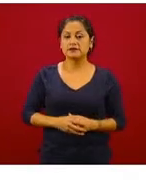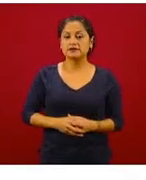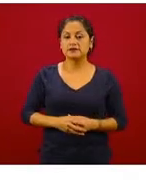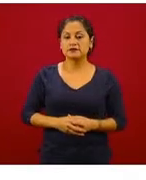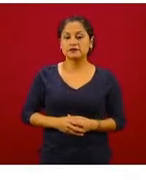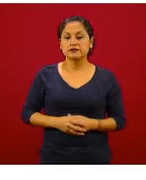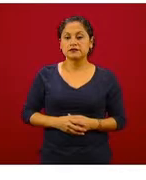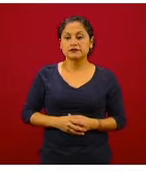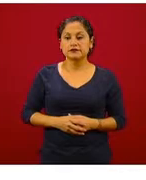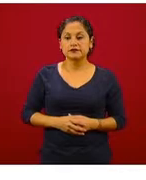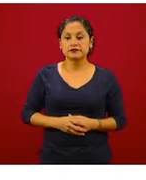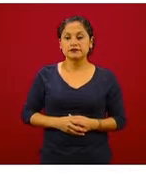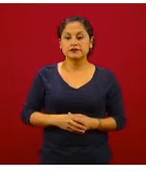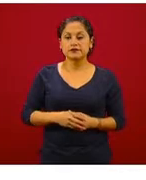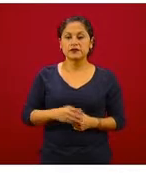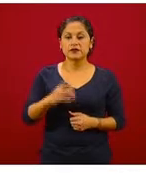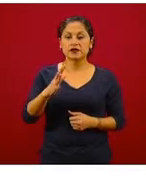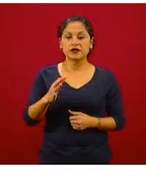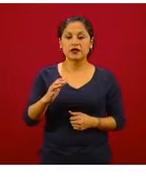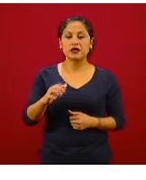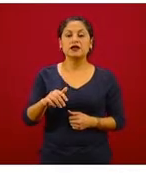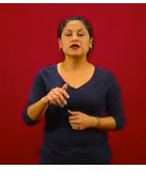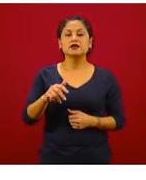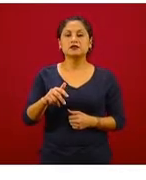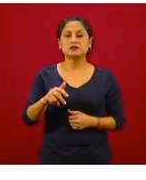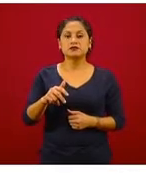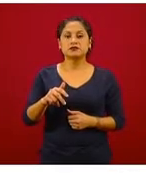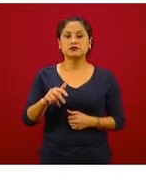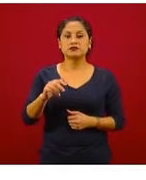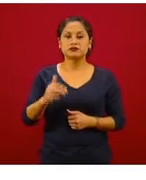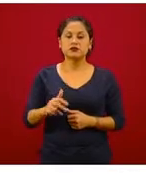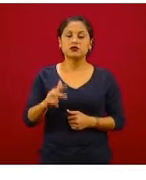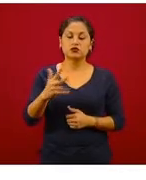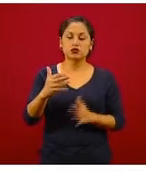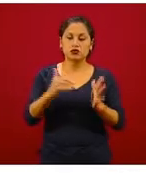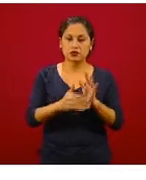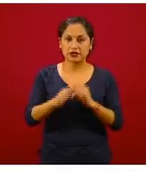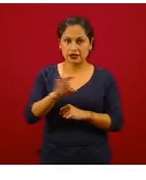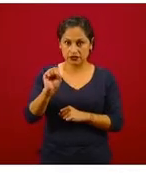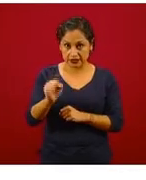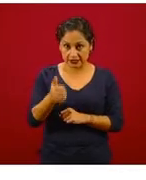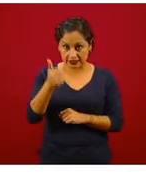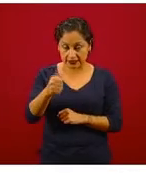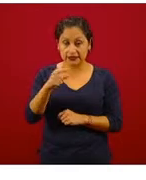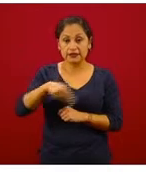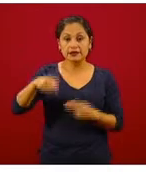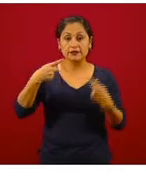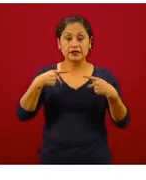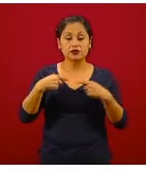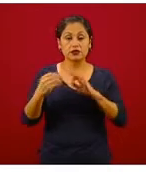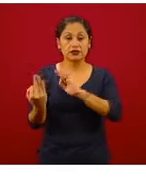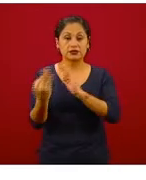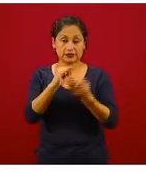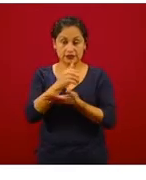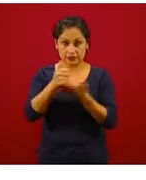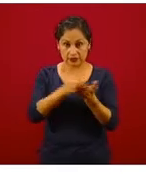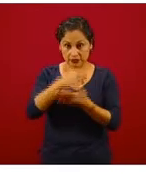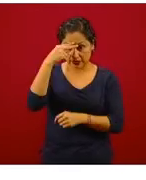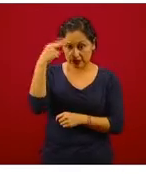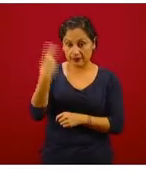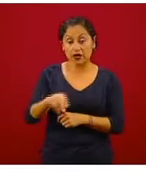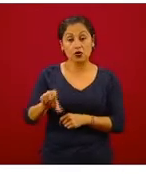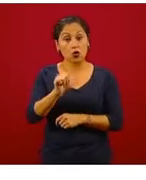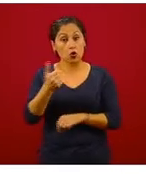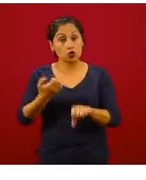14,566 have COVID in Mexico City and the surrounding area in the Valley of Mexico. That's